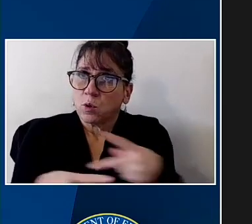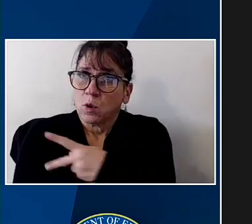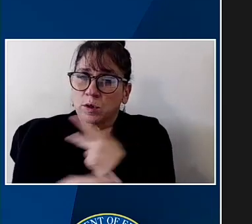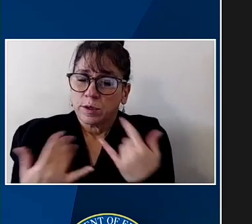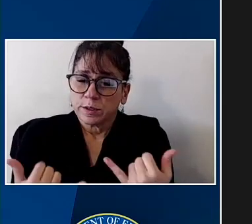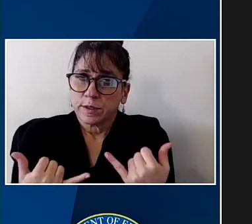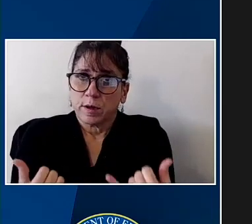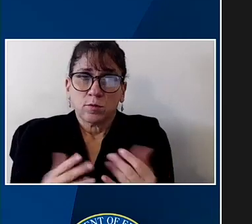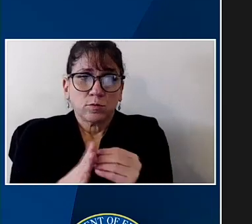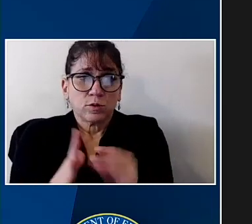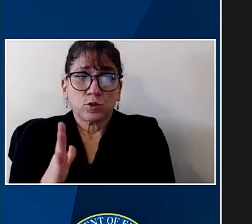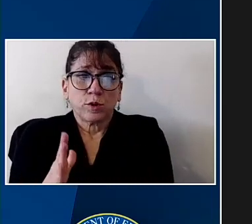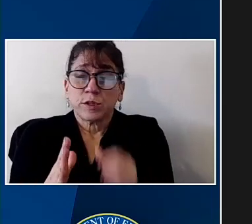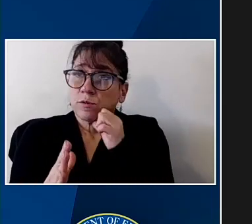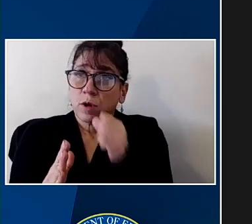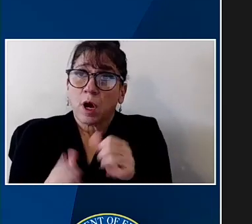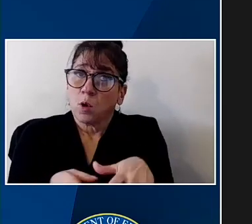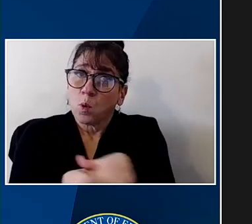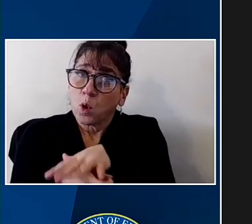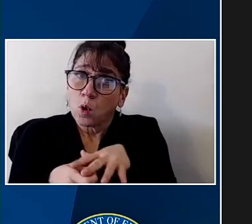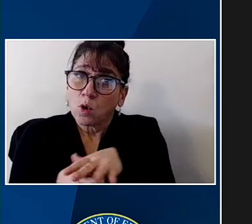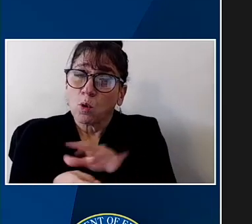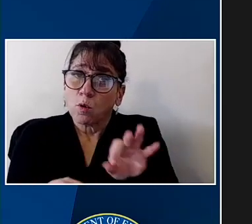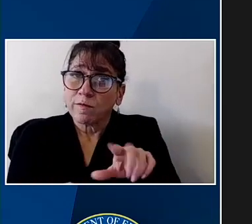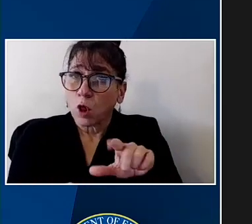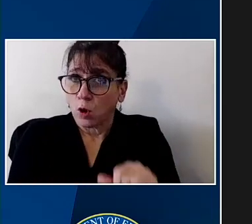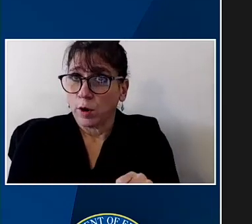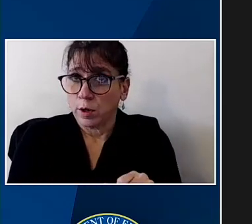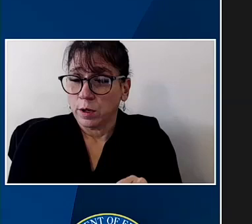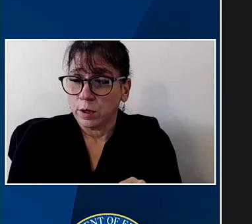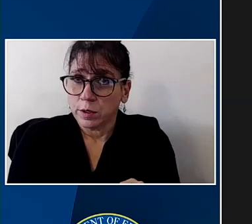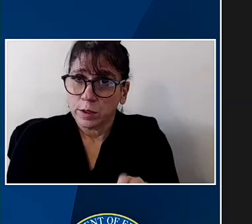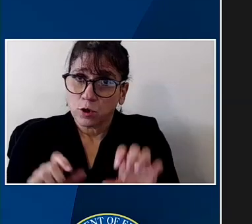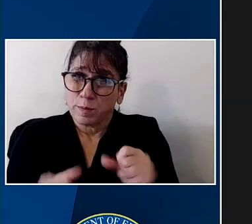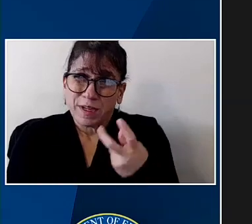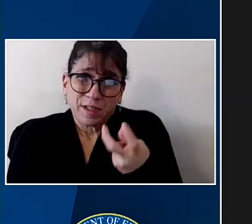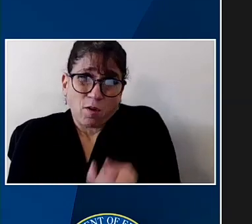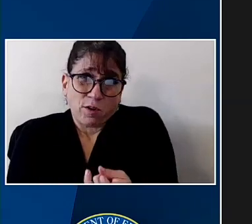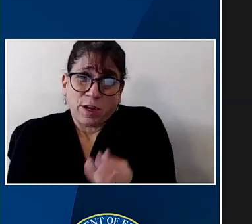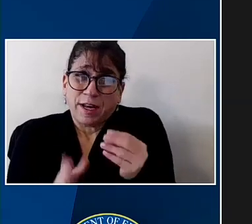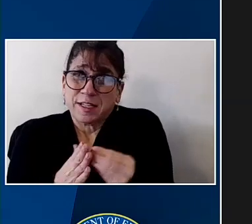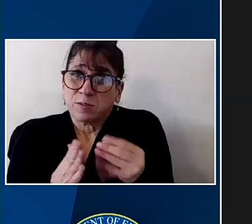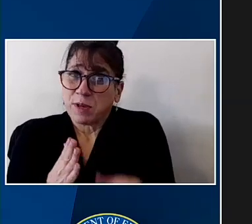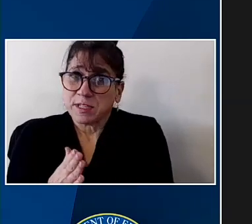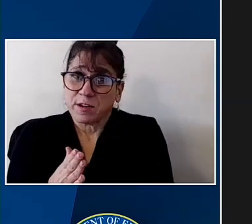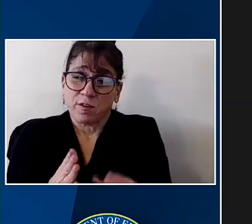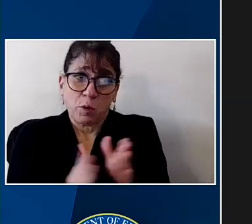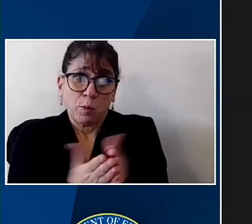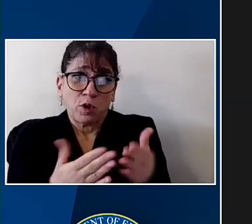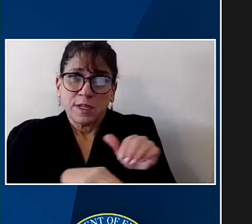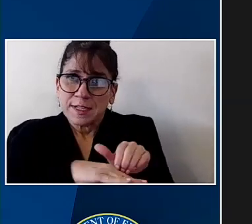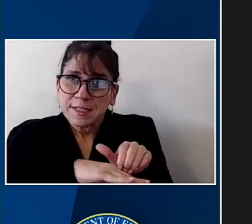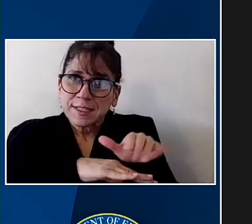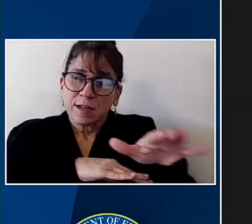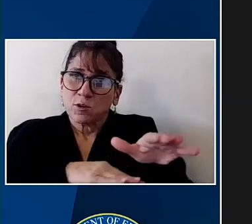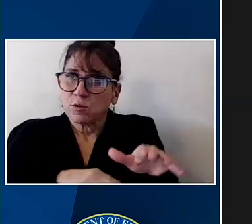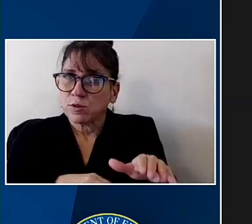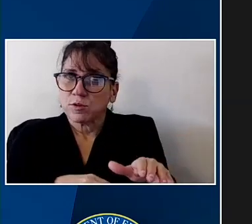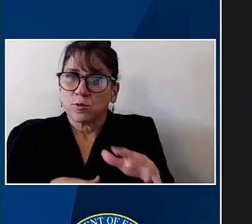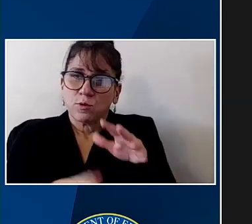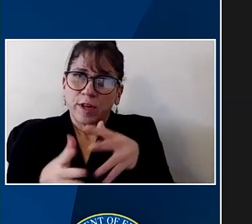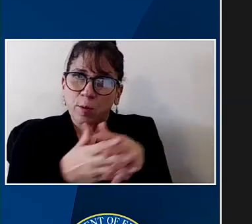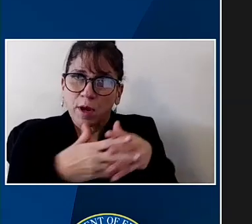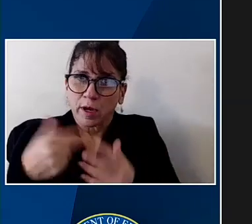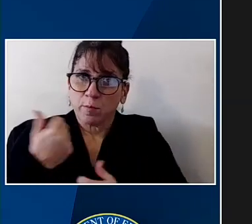fact that students are not all local to our institutions anymore. It can be difficult and costly to get books shipped to, say, American military